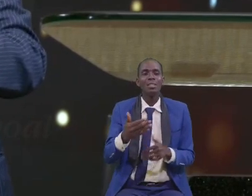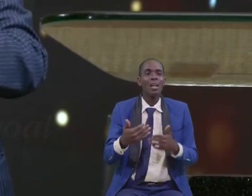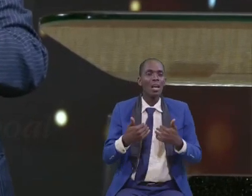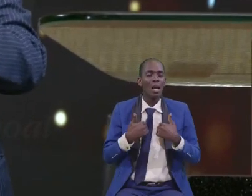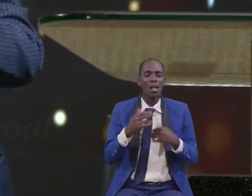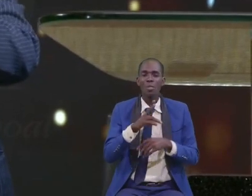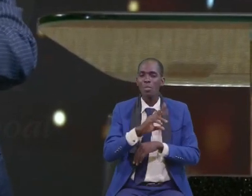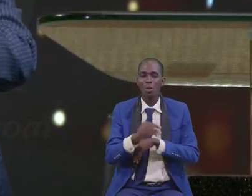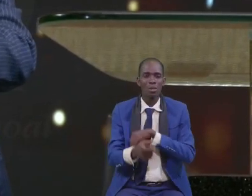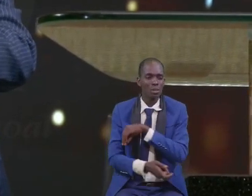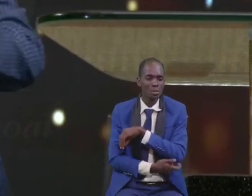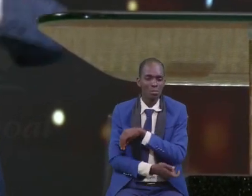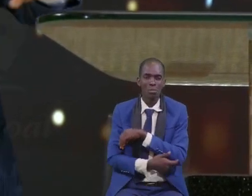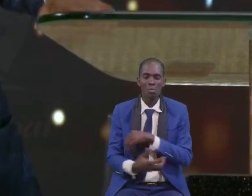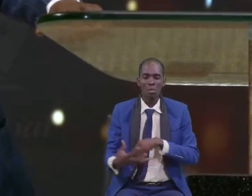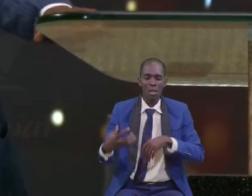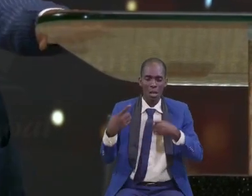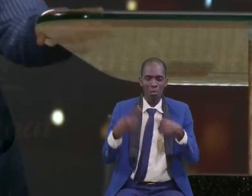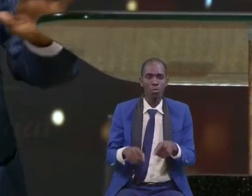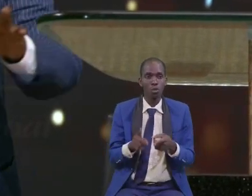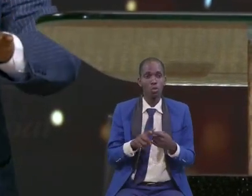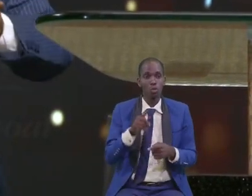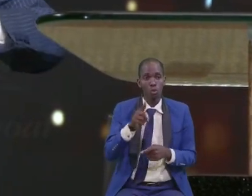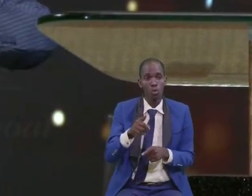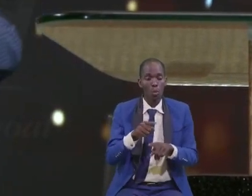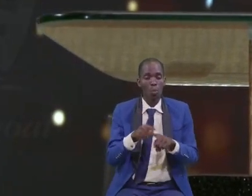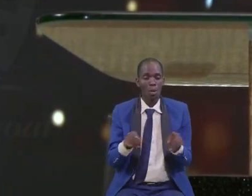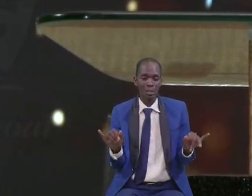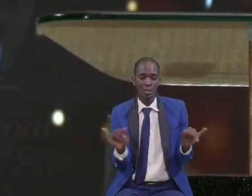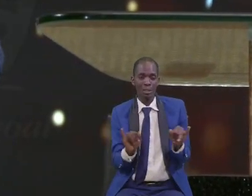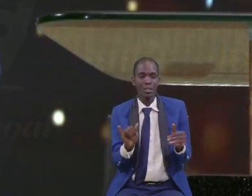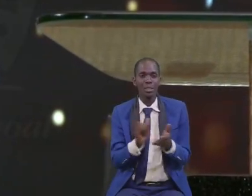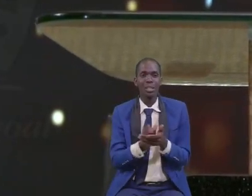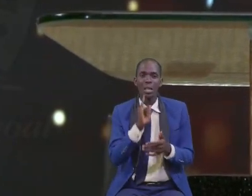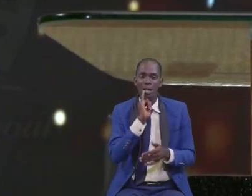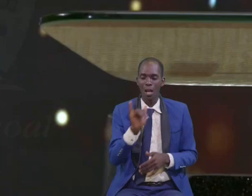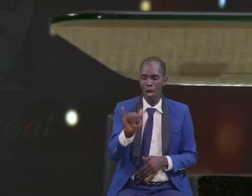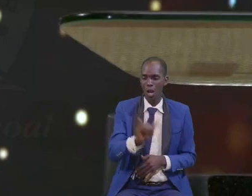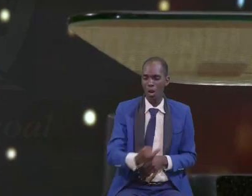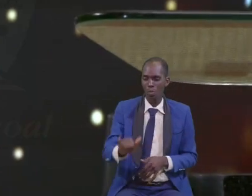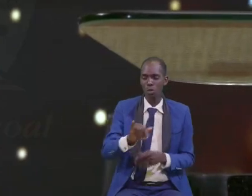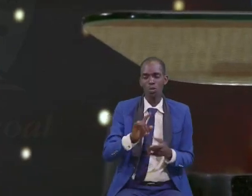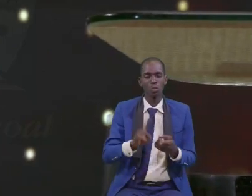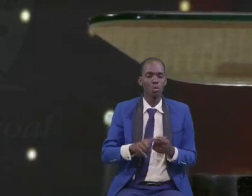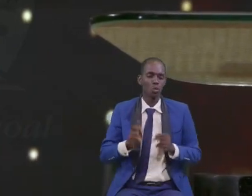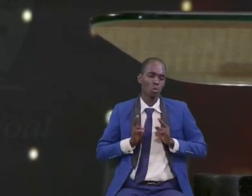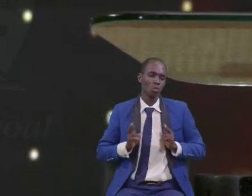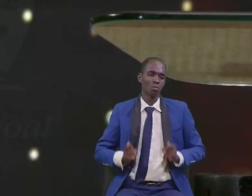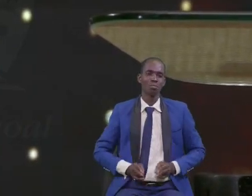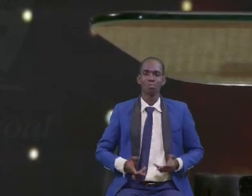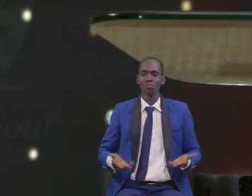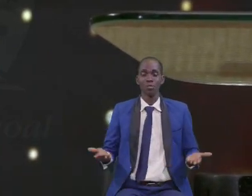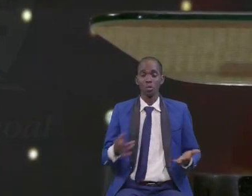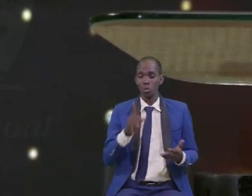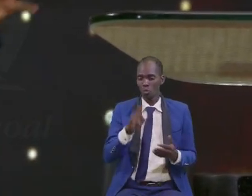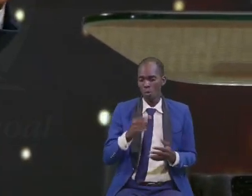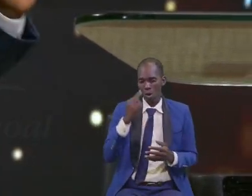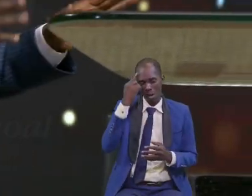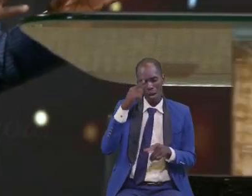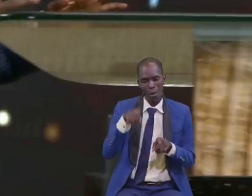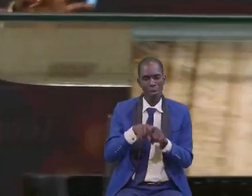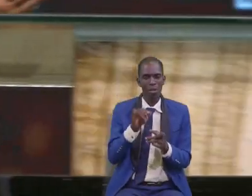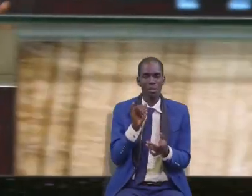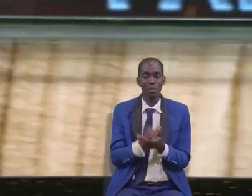no temptation taking you, but such as is common to man. That's the first thing to think about. That's